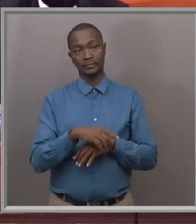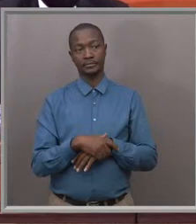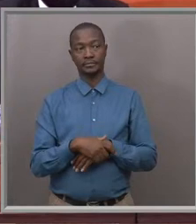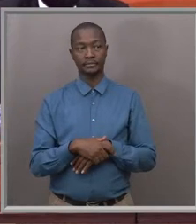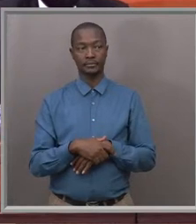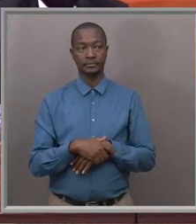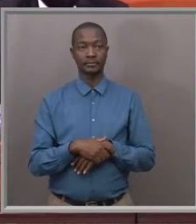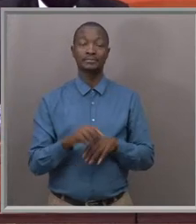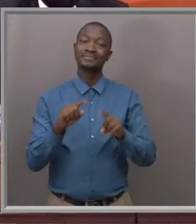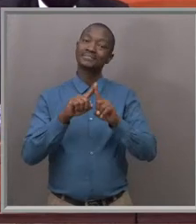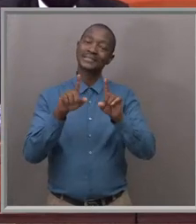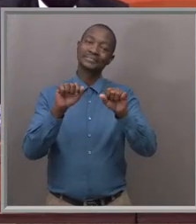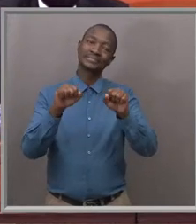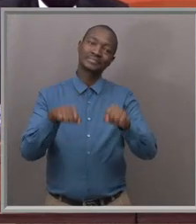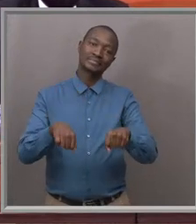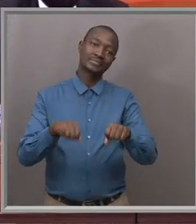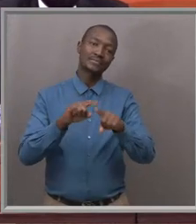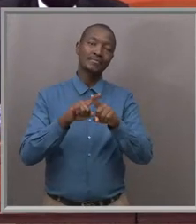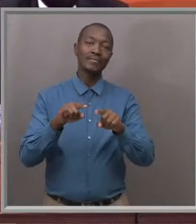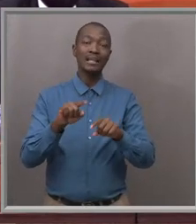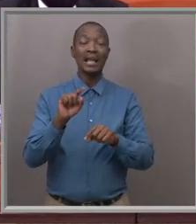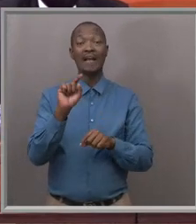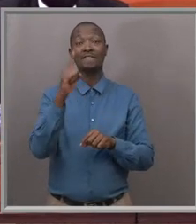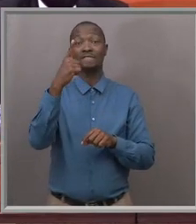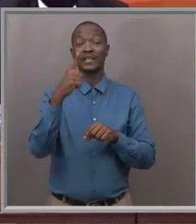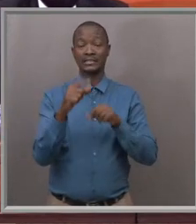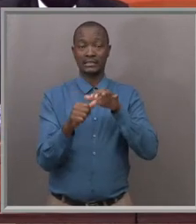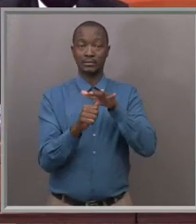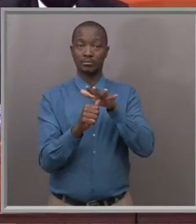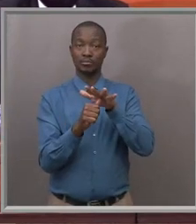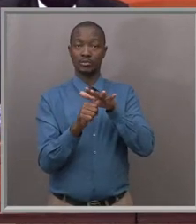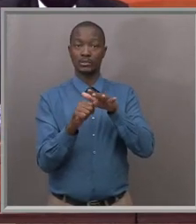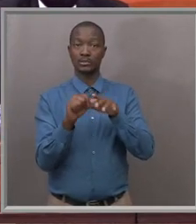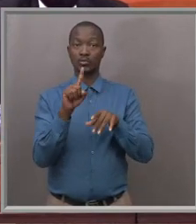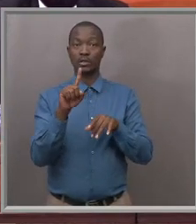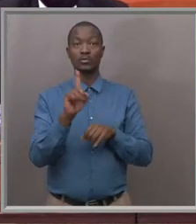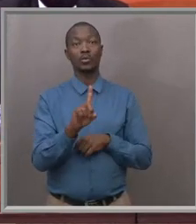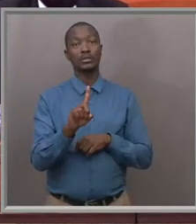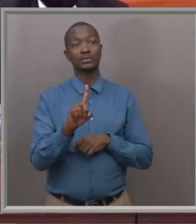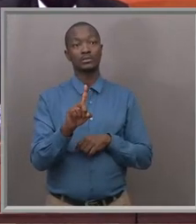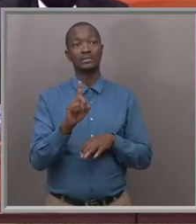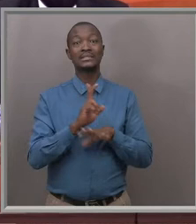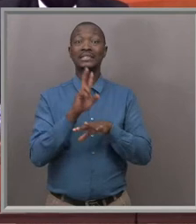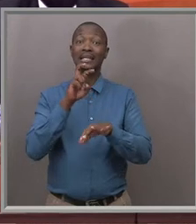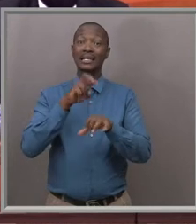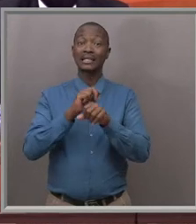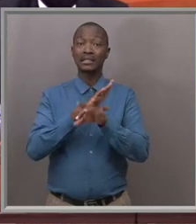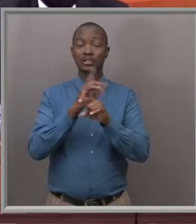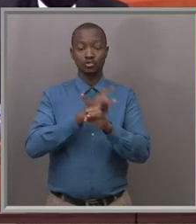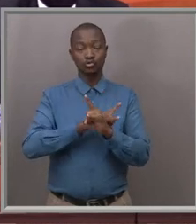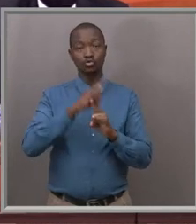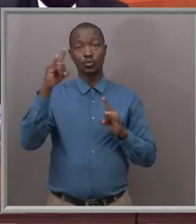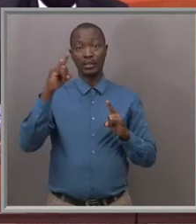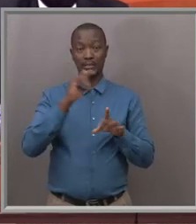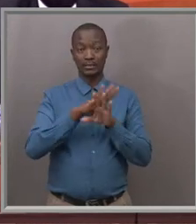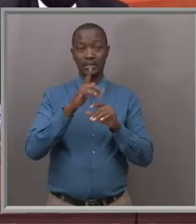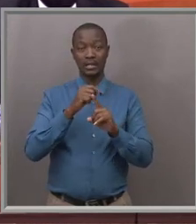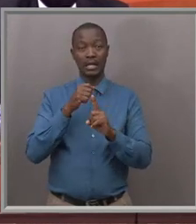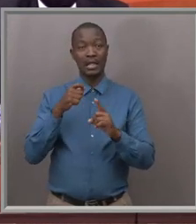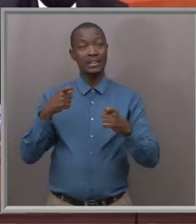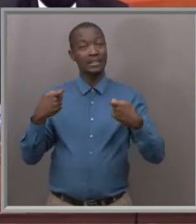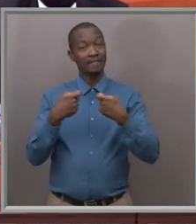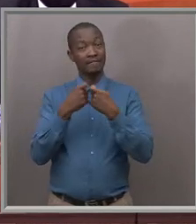But certainly, the number one priority is going to be the need to win the battle against